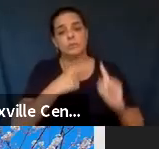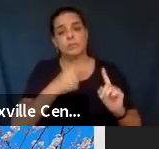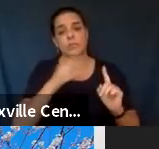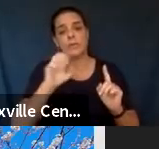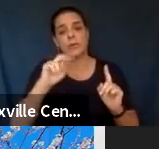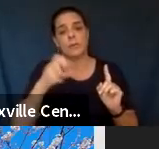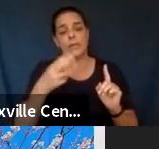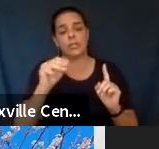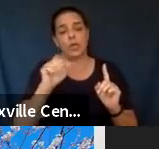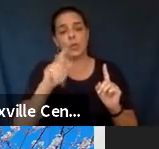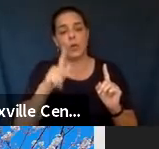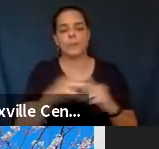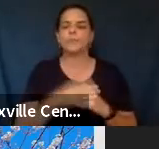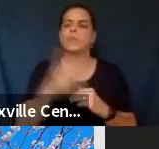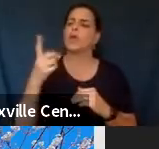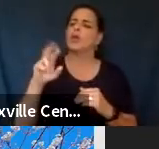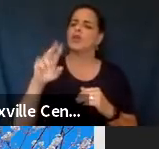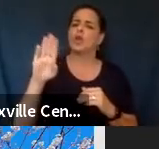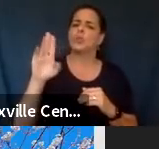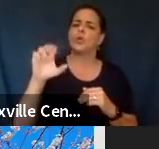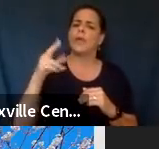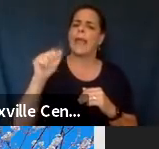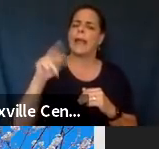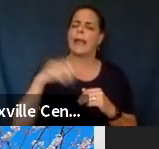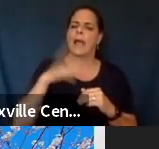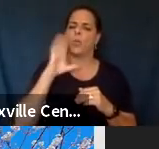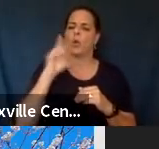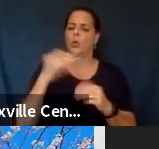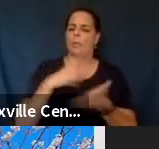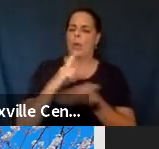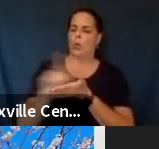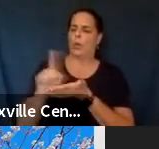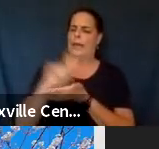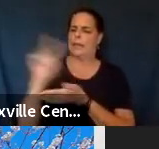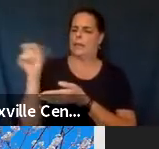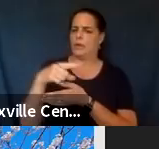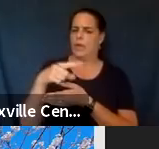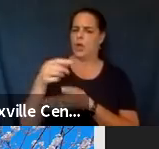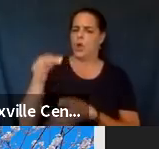Dr. Buchanan, I'm going to do my my kind of weekly. Can we go back to 2